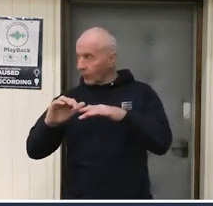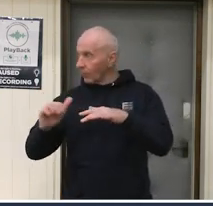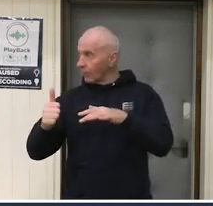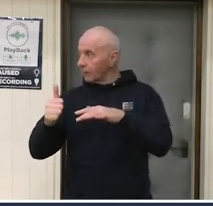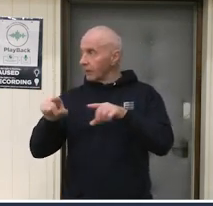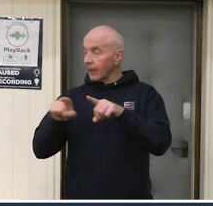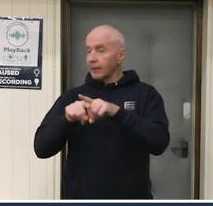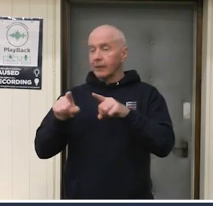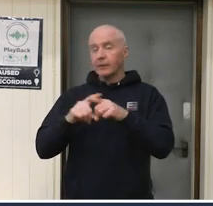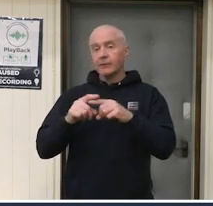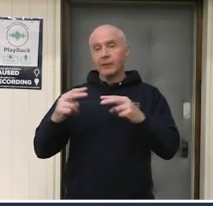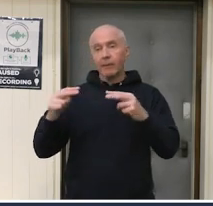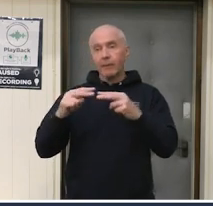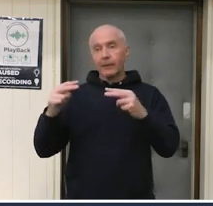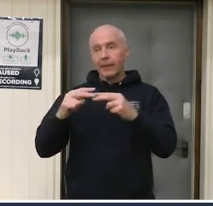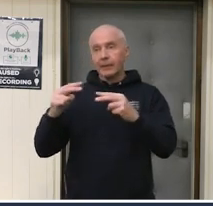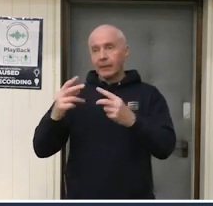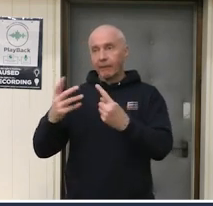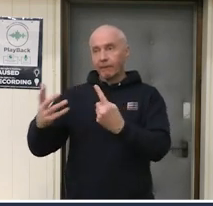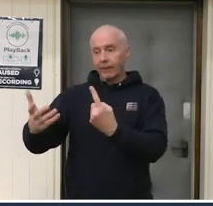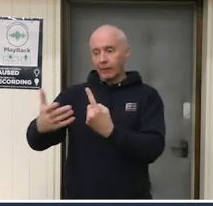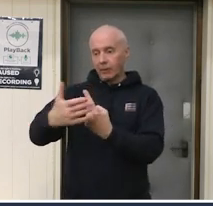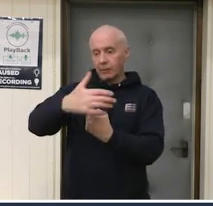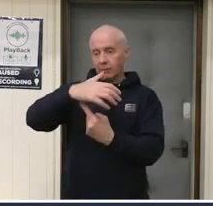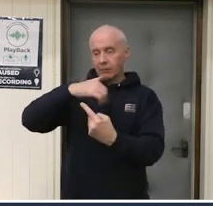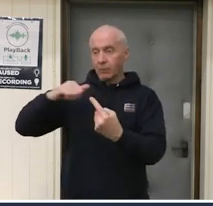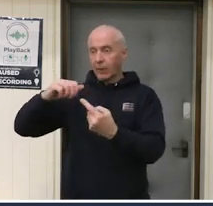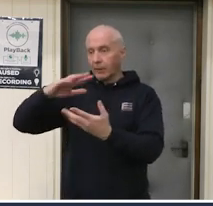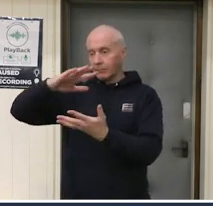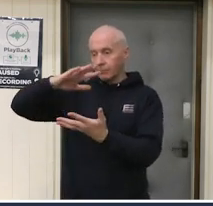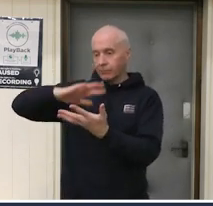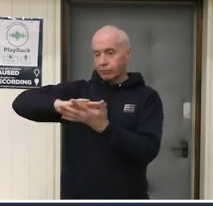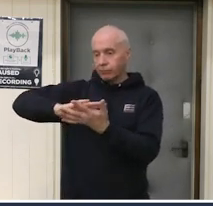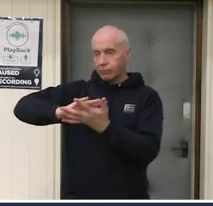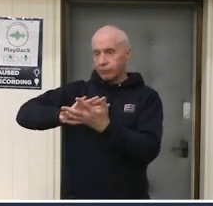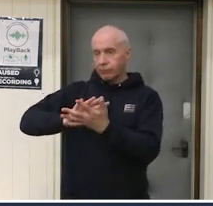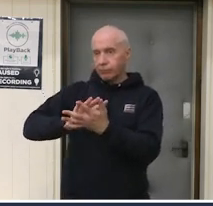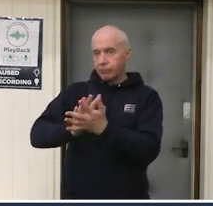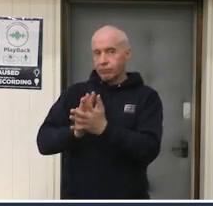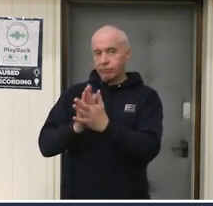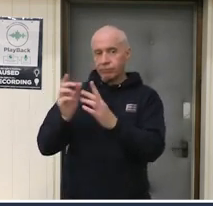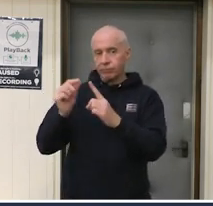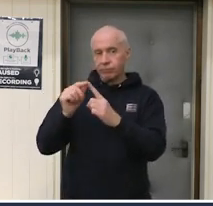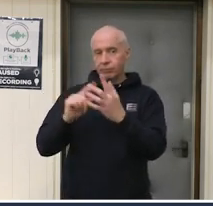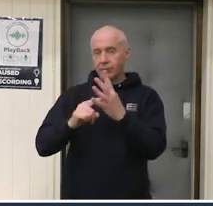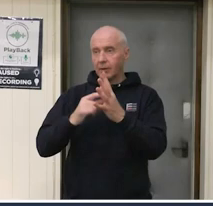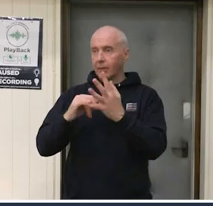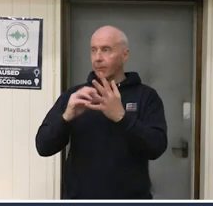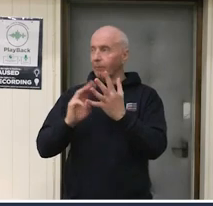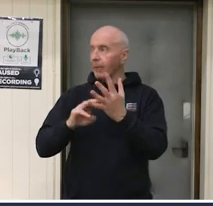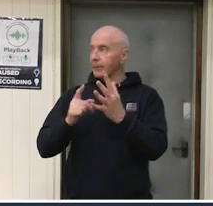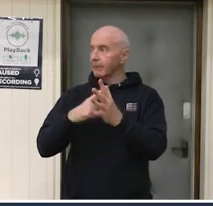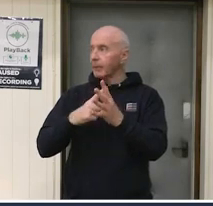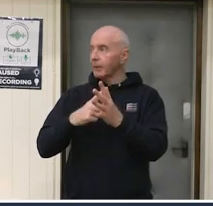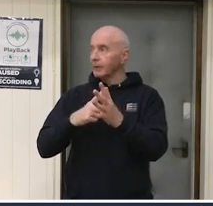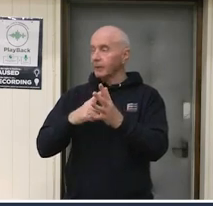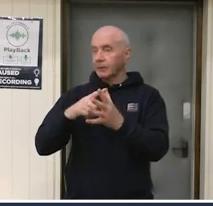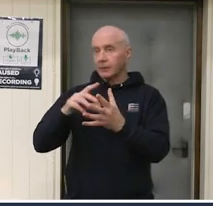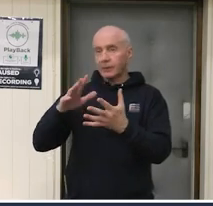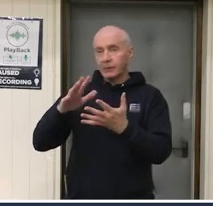magnetic field will be generated around it, which acts to squish that plasma together on axis in